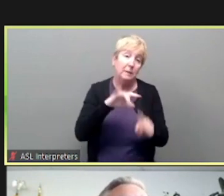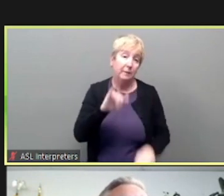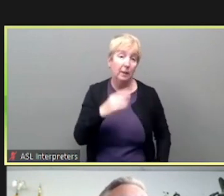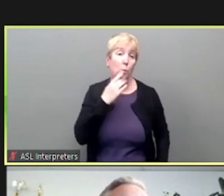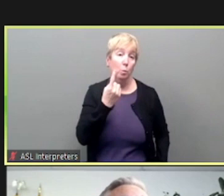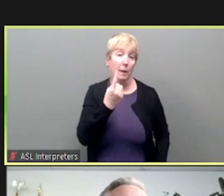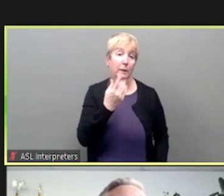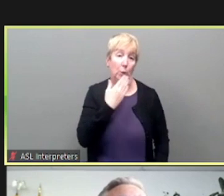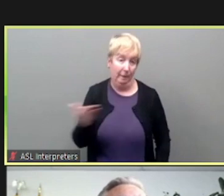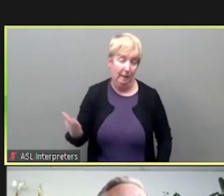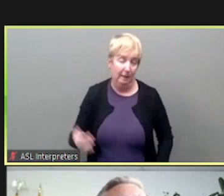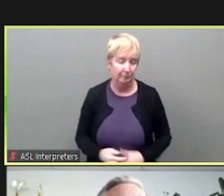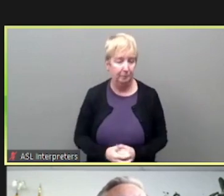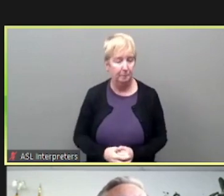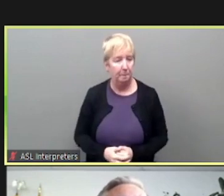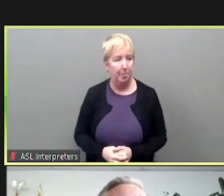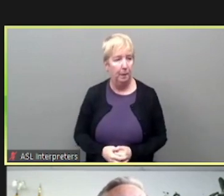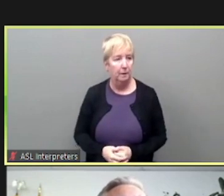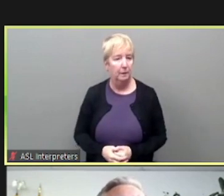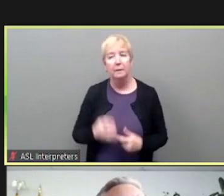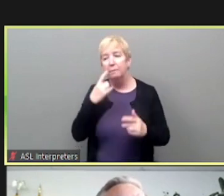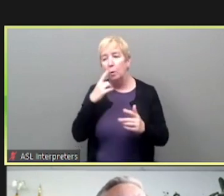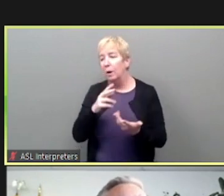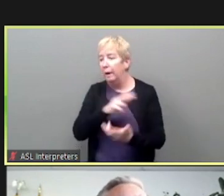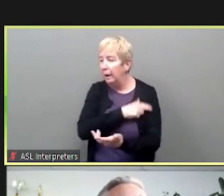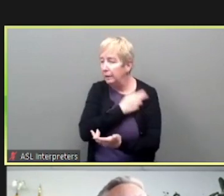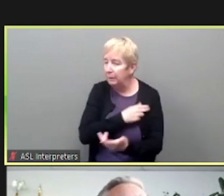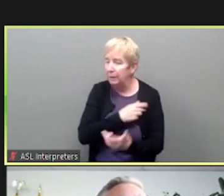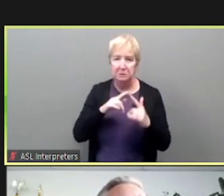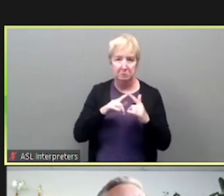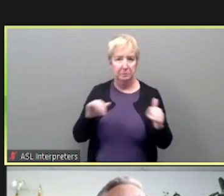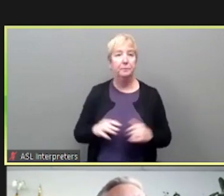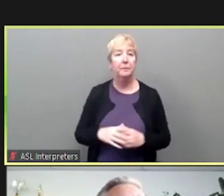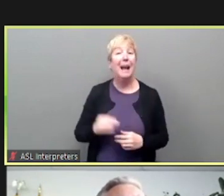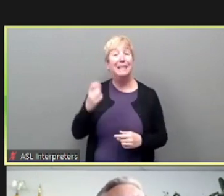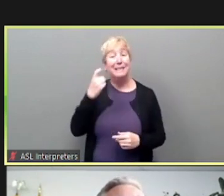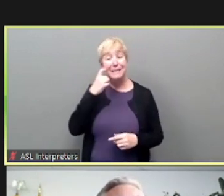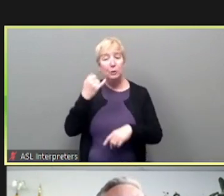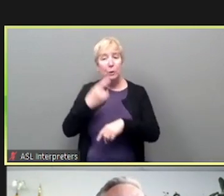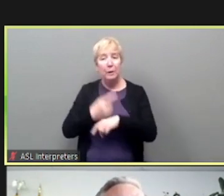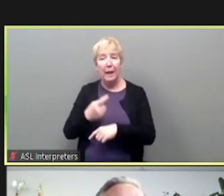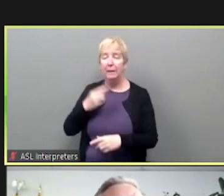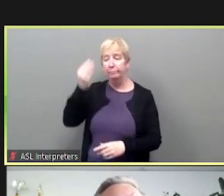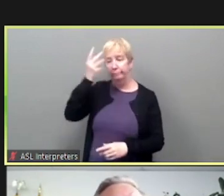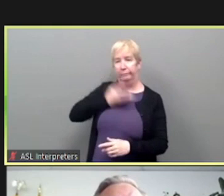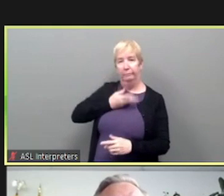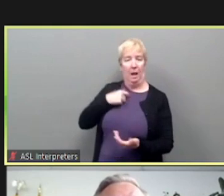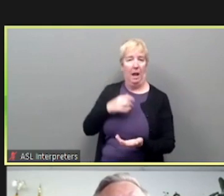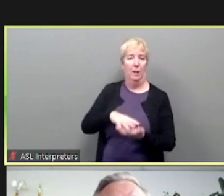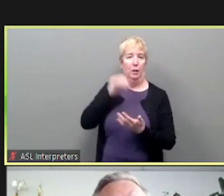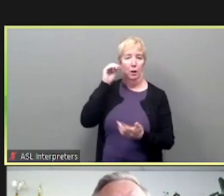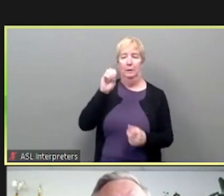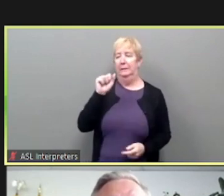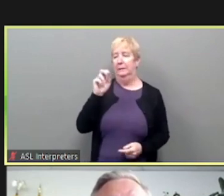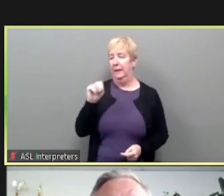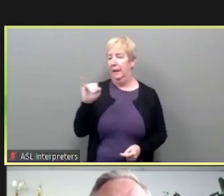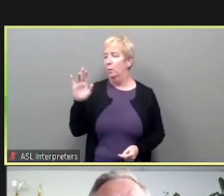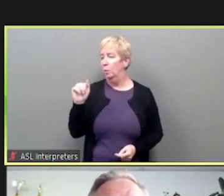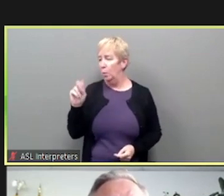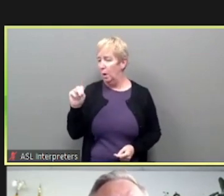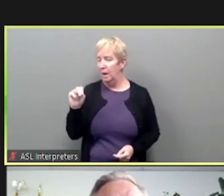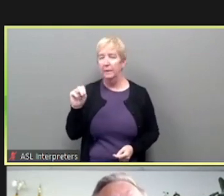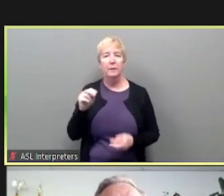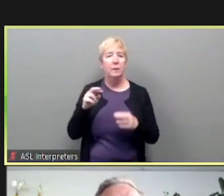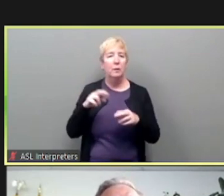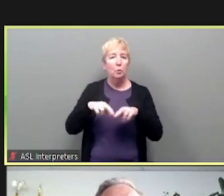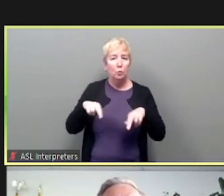development actually for our hospitals. And I was told today that the folks at San Juan Regional Medical Center were